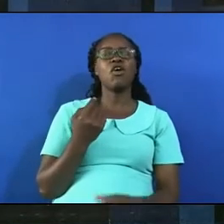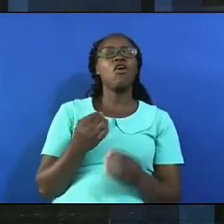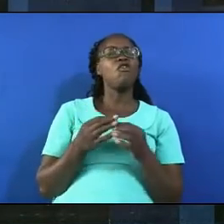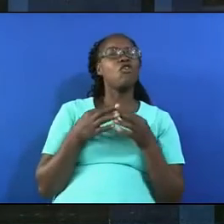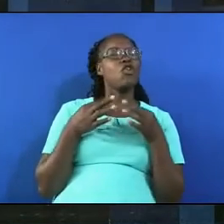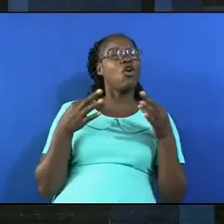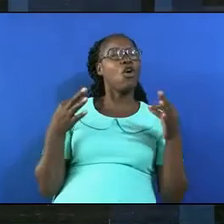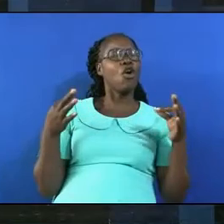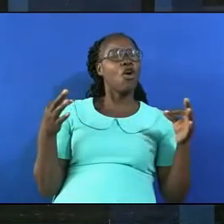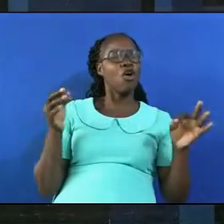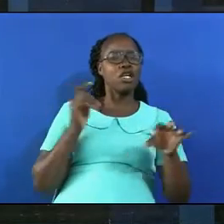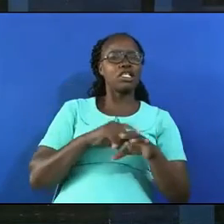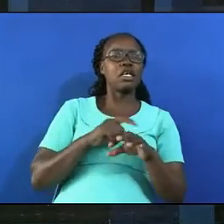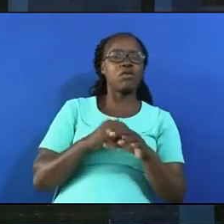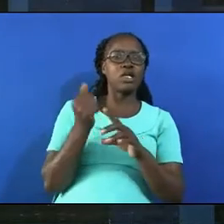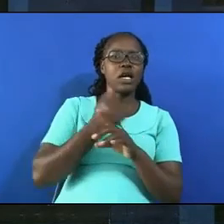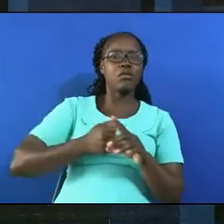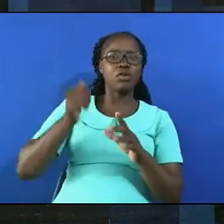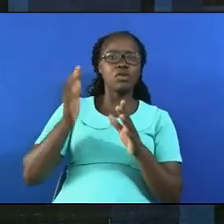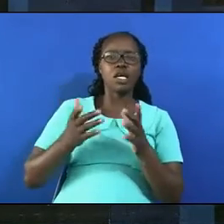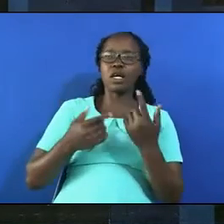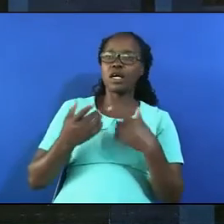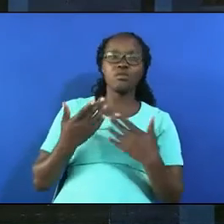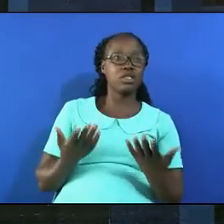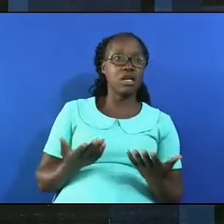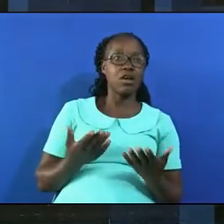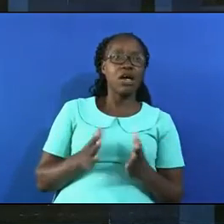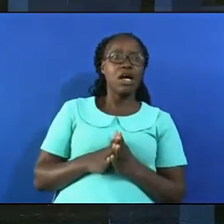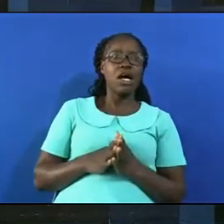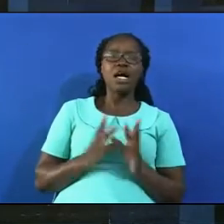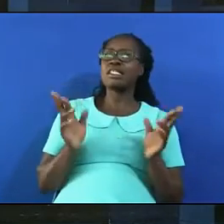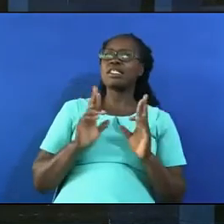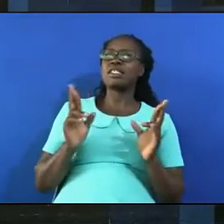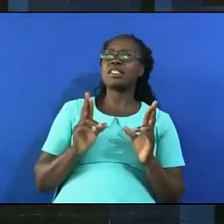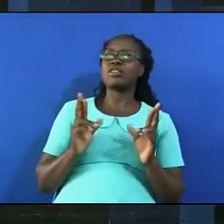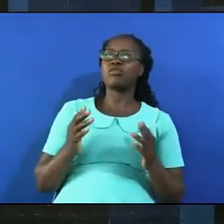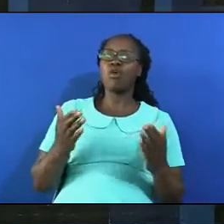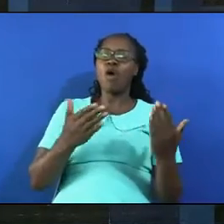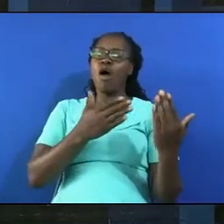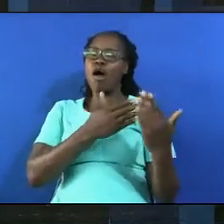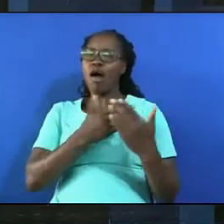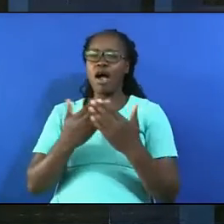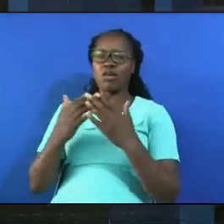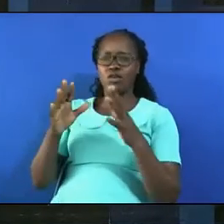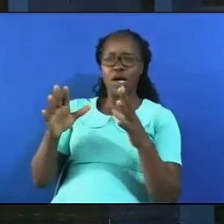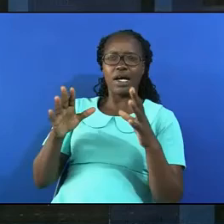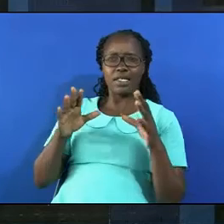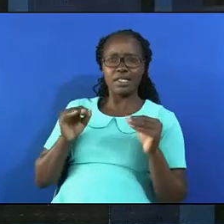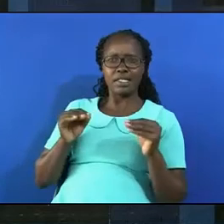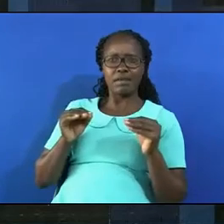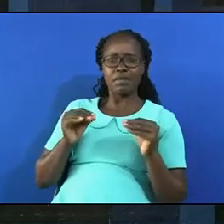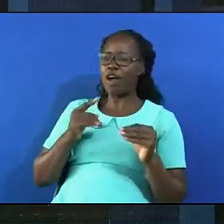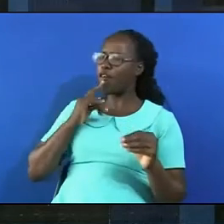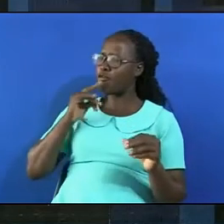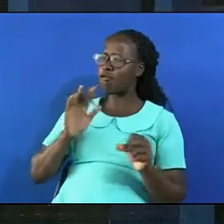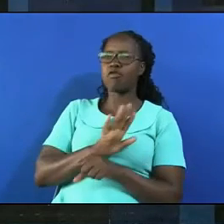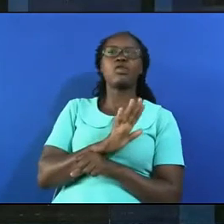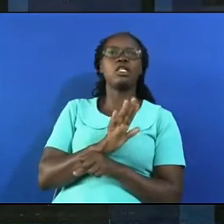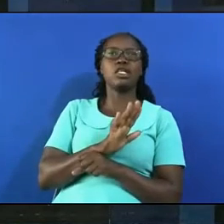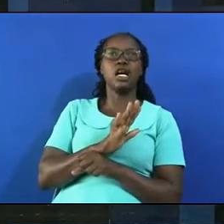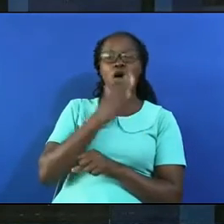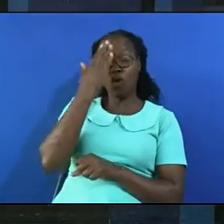so long that when an abuser comes along and is willing to embrace you, you accept